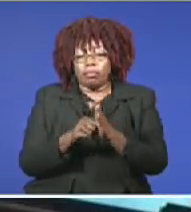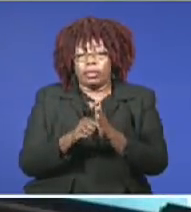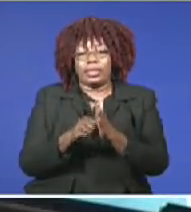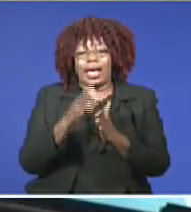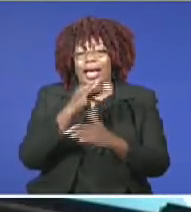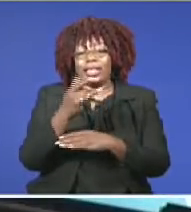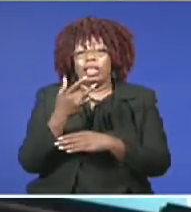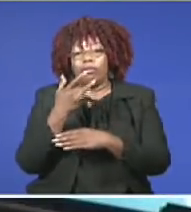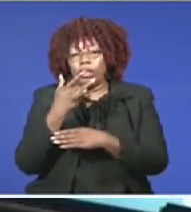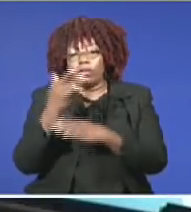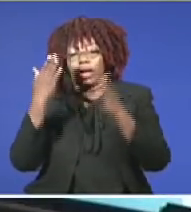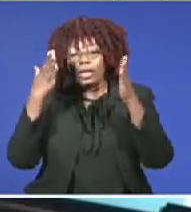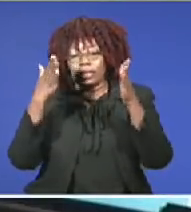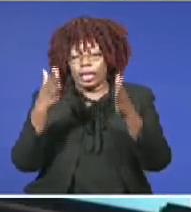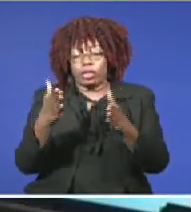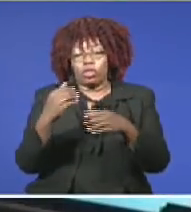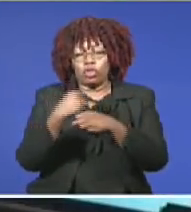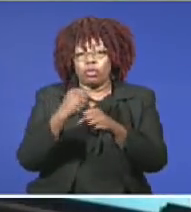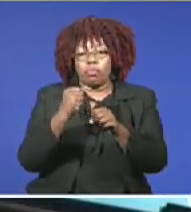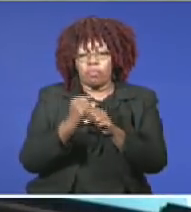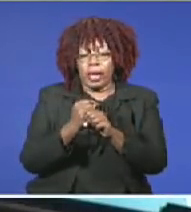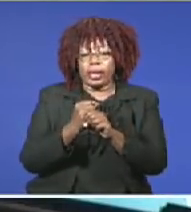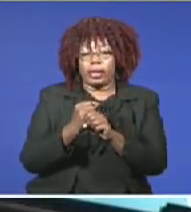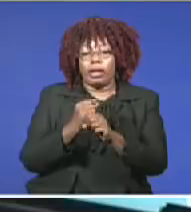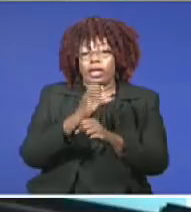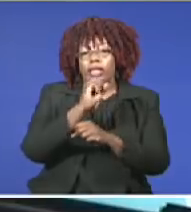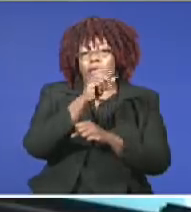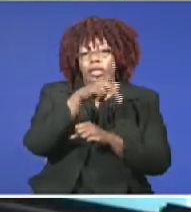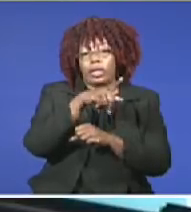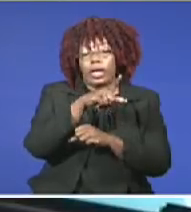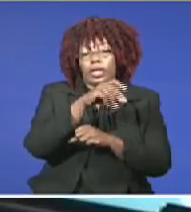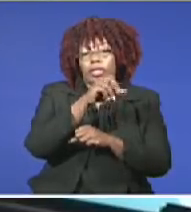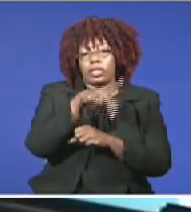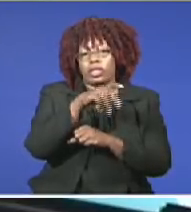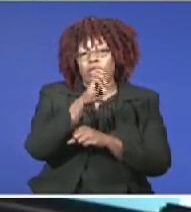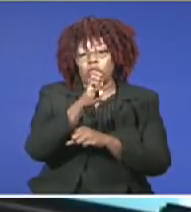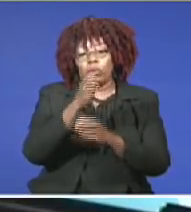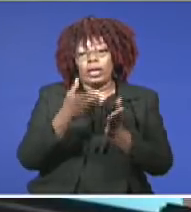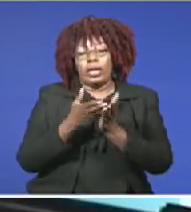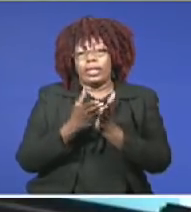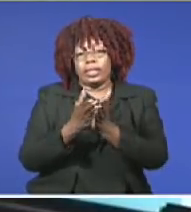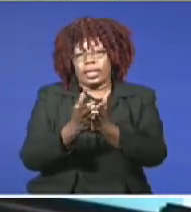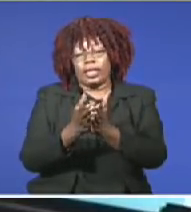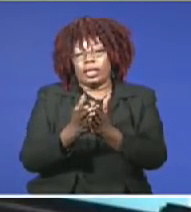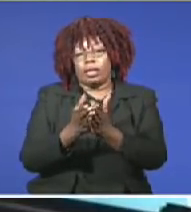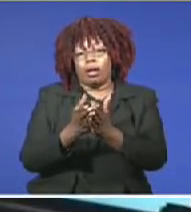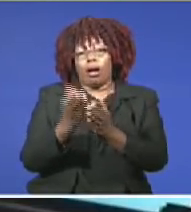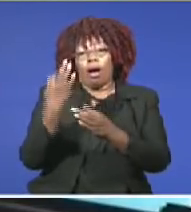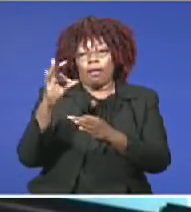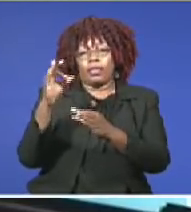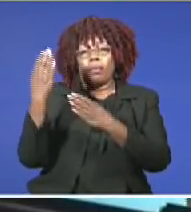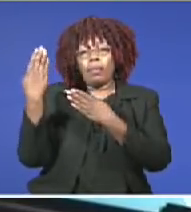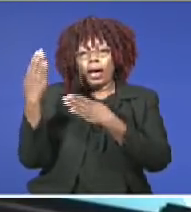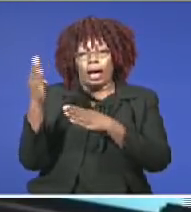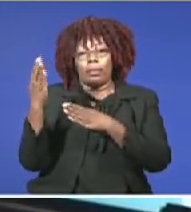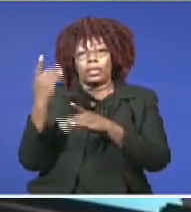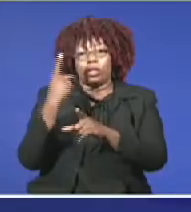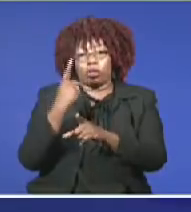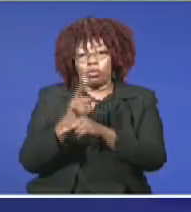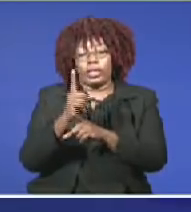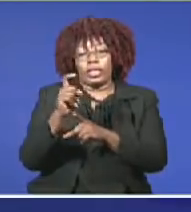favorable attention to making sloop sailing the national sport of the Bahamas, as it rightly should